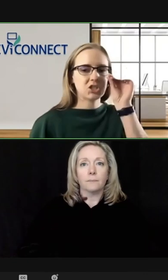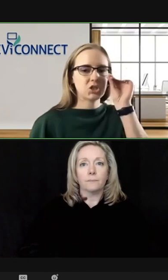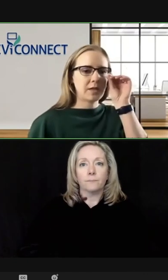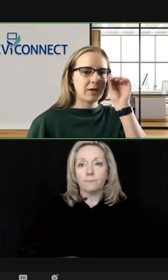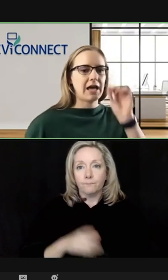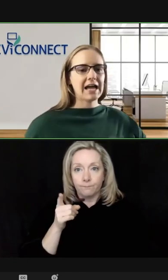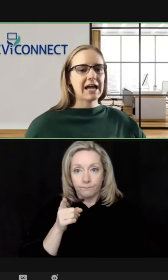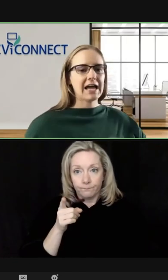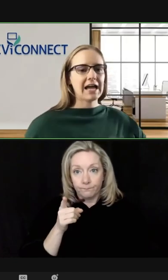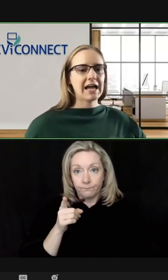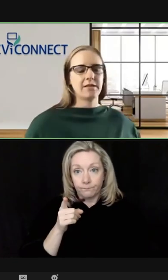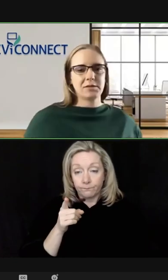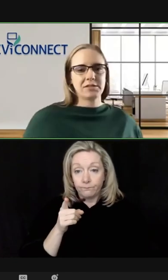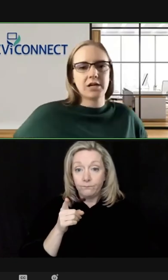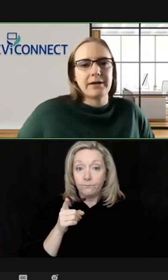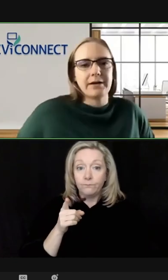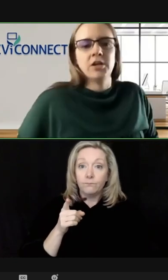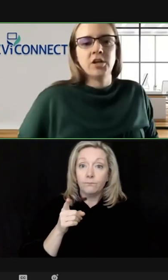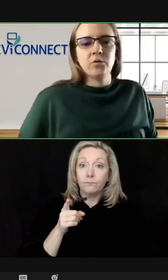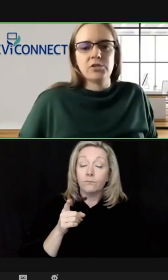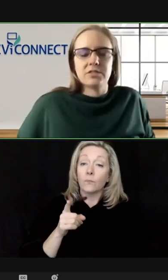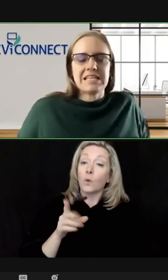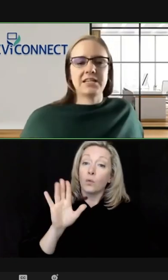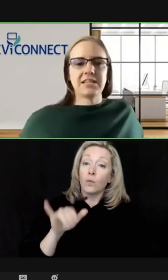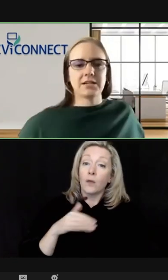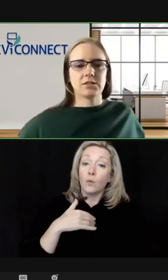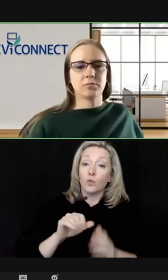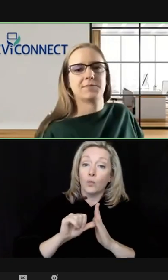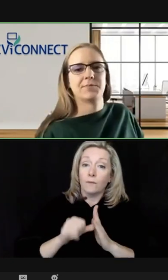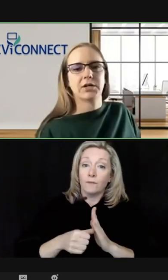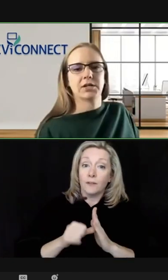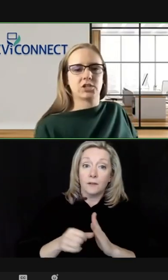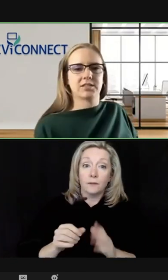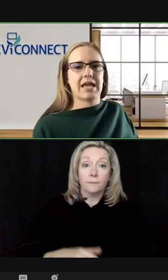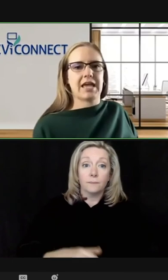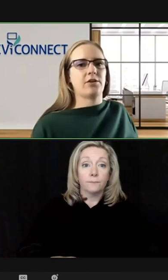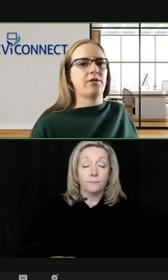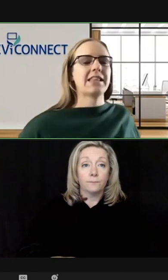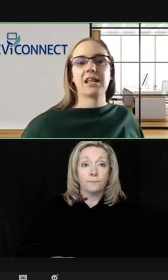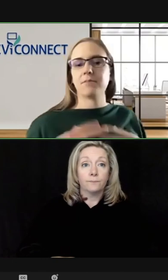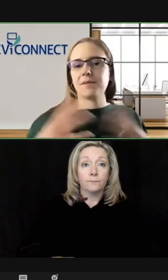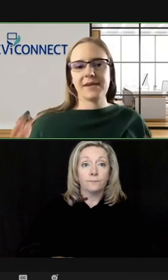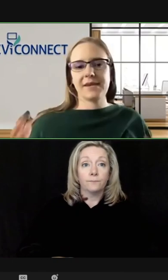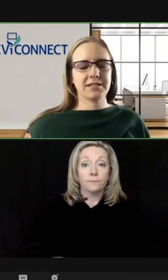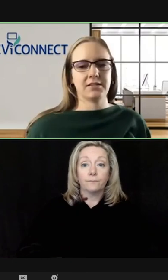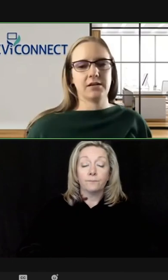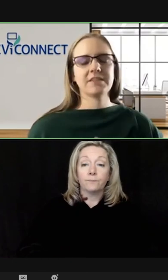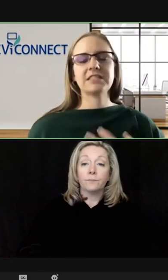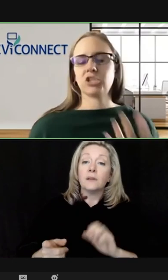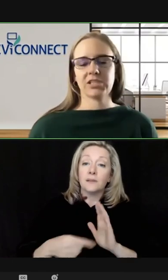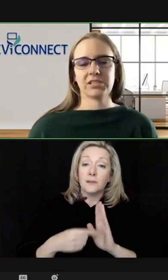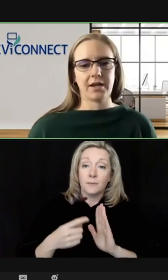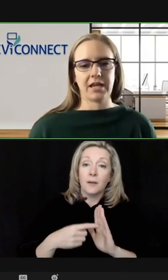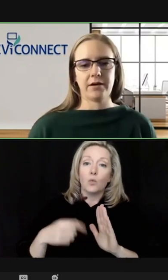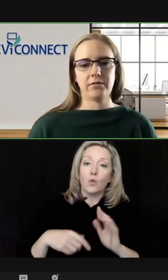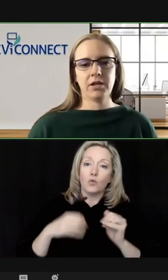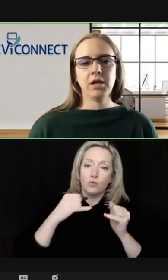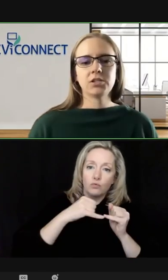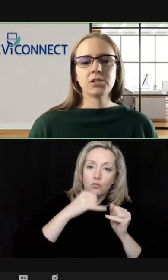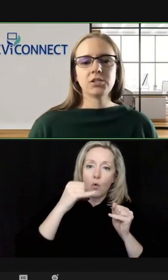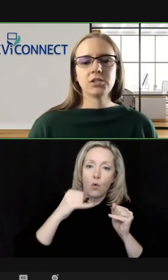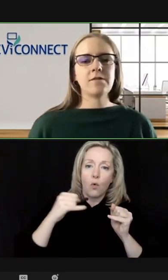Those are the things you then want to highlight. That's when we talk about, when you see in Dr. Roman's book, and she'll say, highlighting might be necessary, but this is what she's